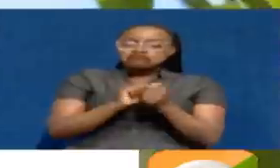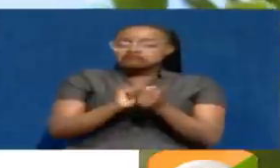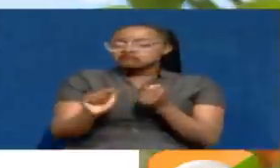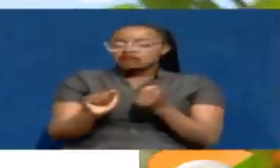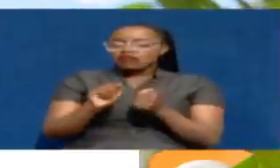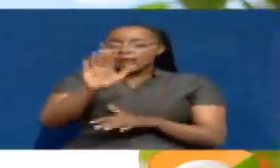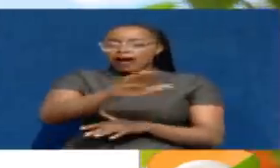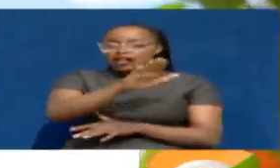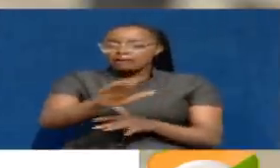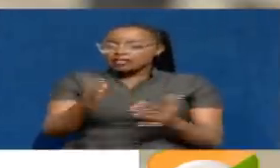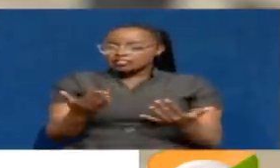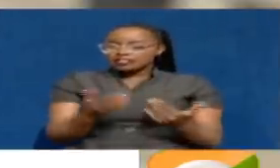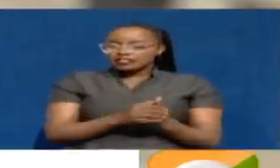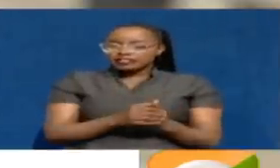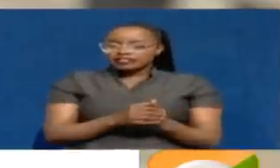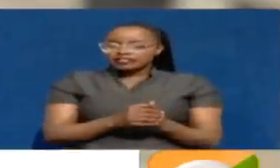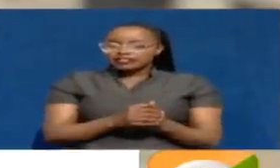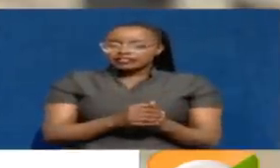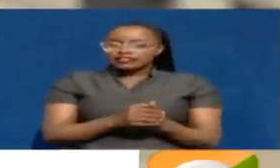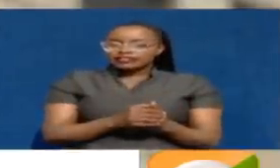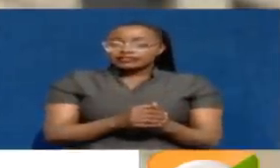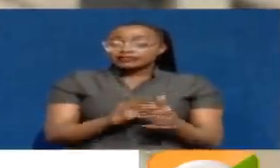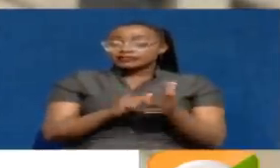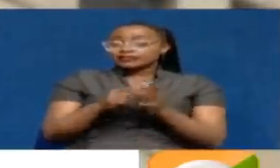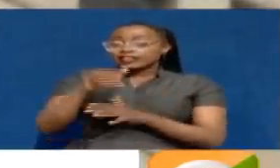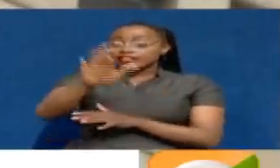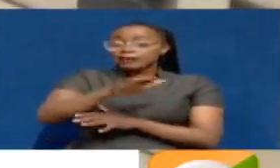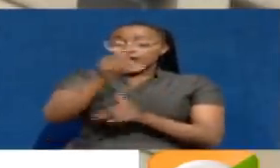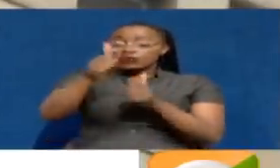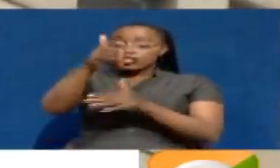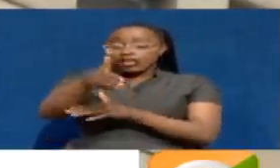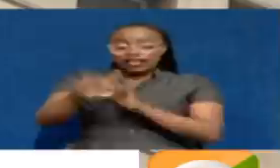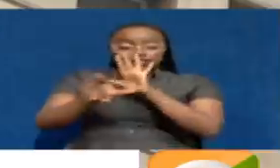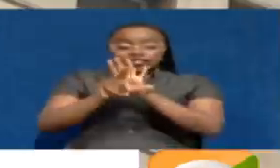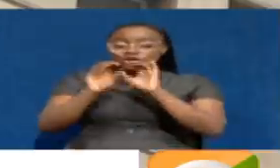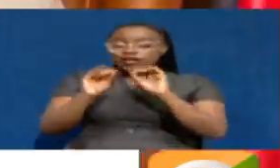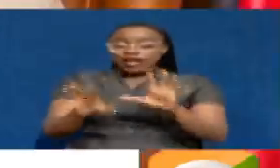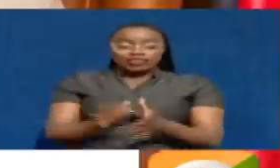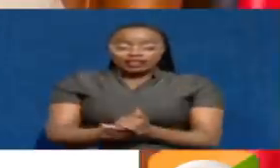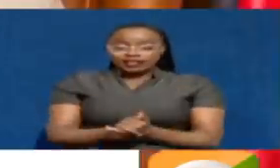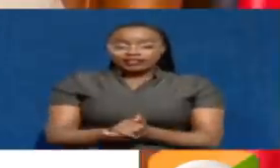Okay? So this parliament is existing illegally.